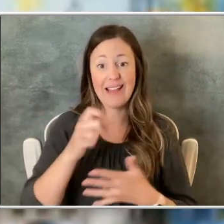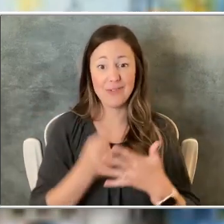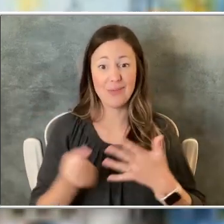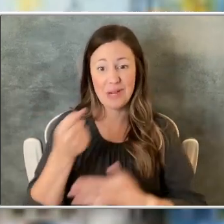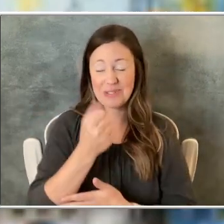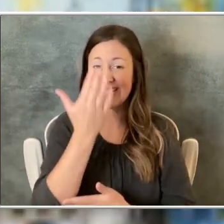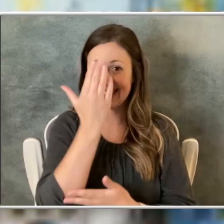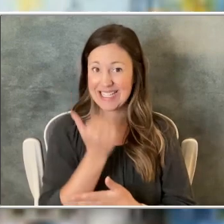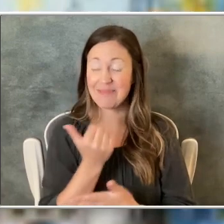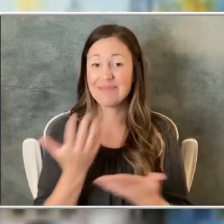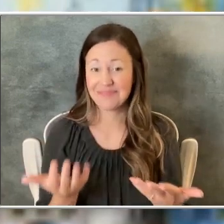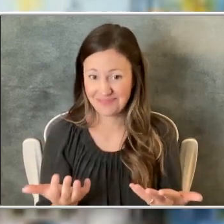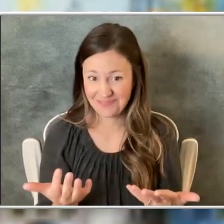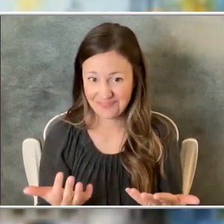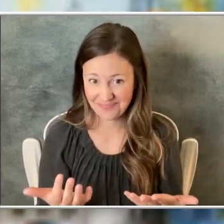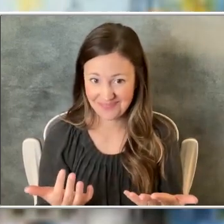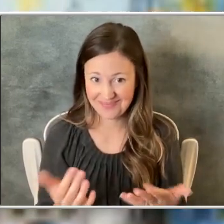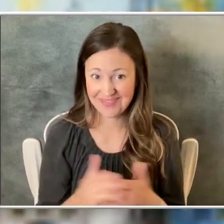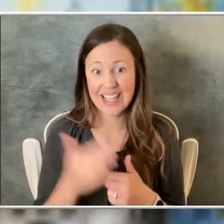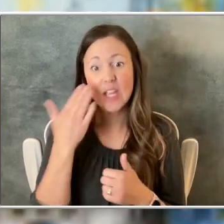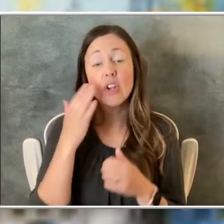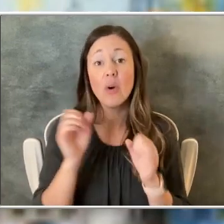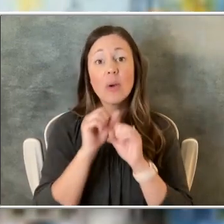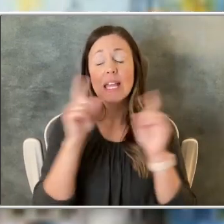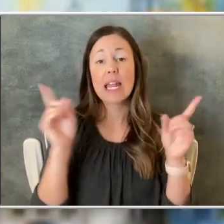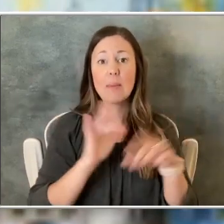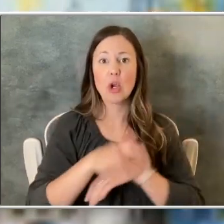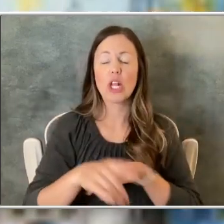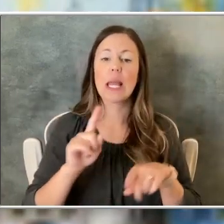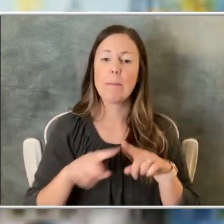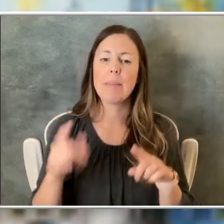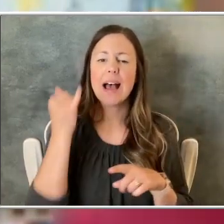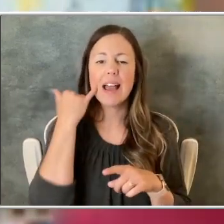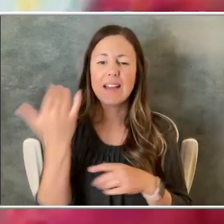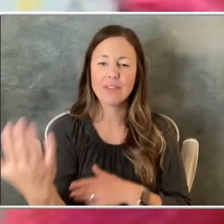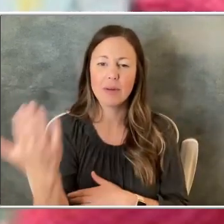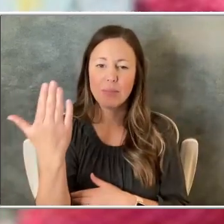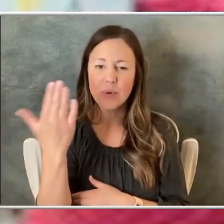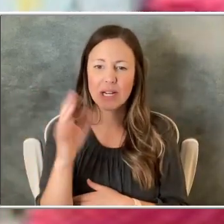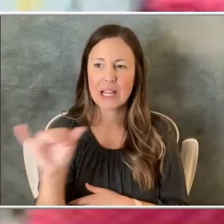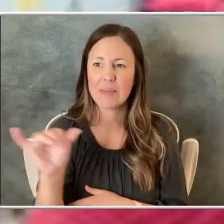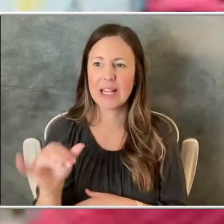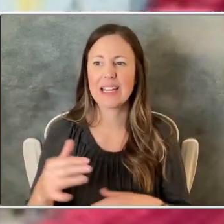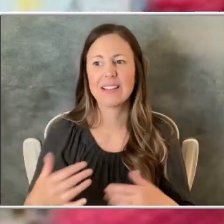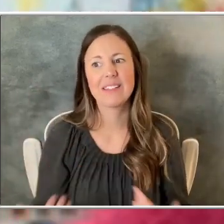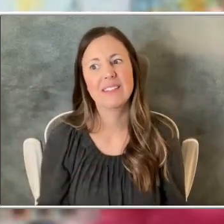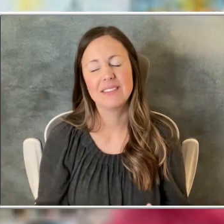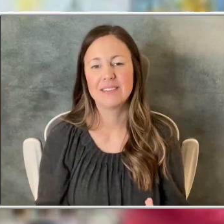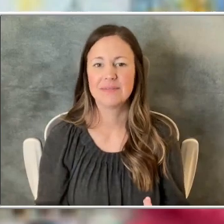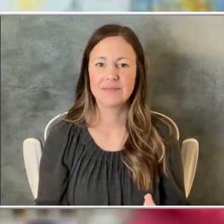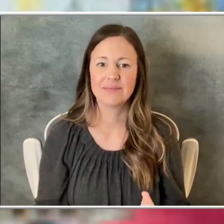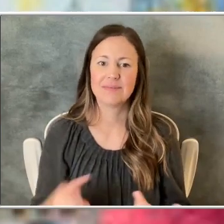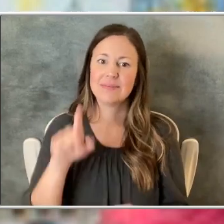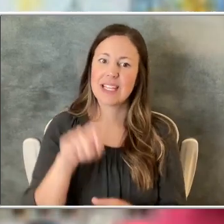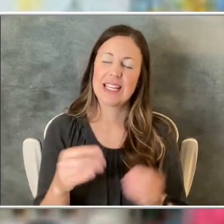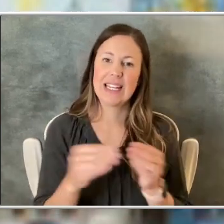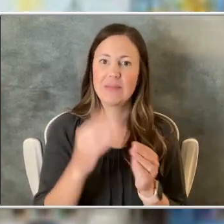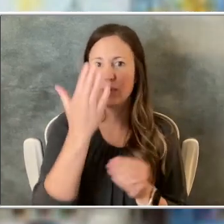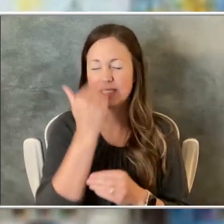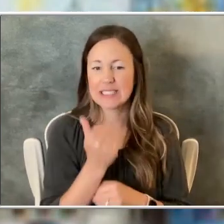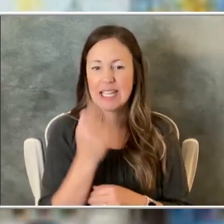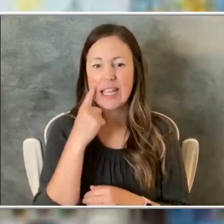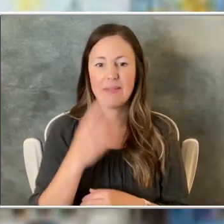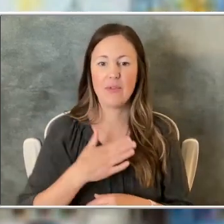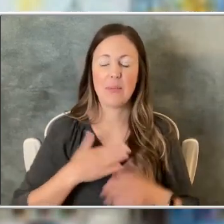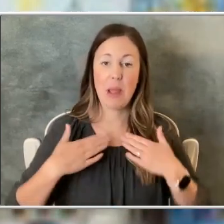sleep, which are just getting up early. But if there's mornings where like I'm like, you know, I need more sleep for my